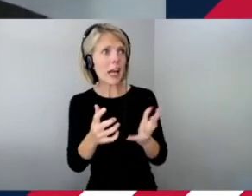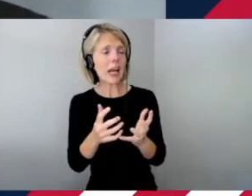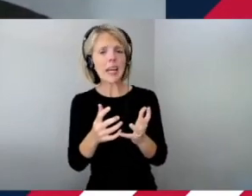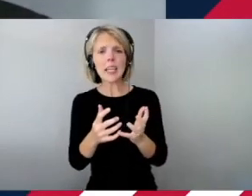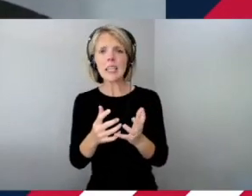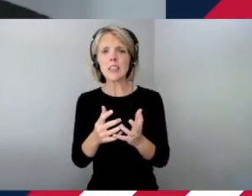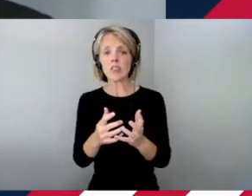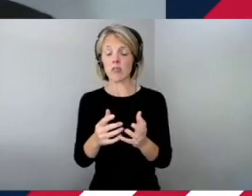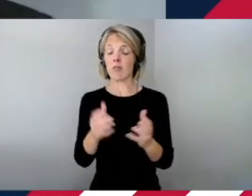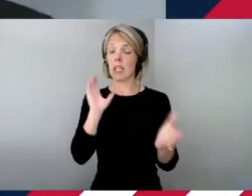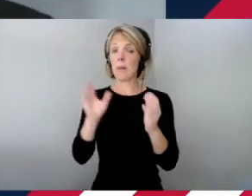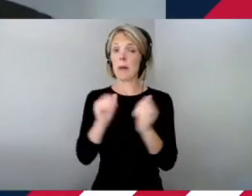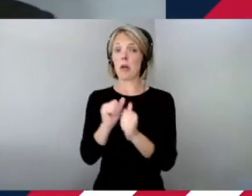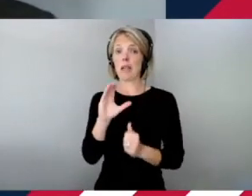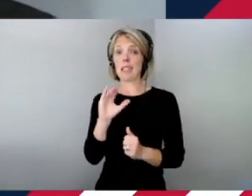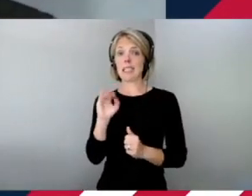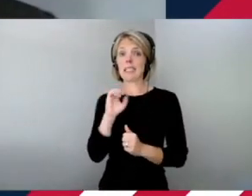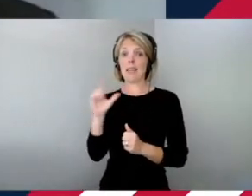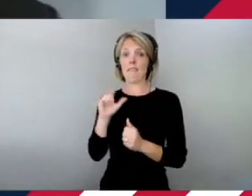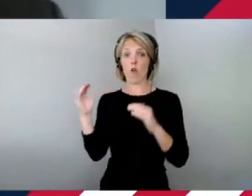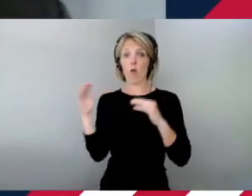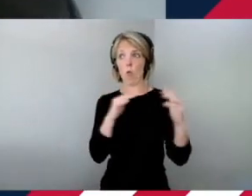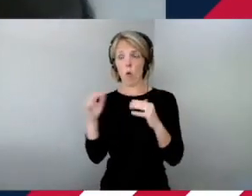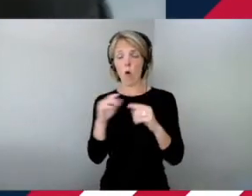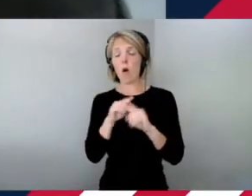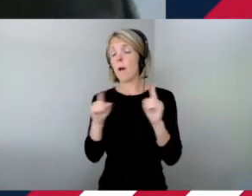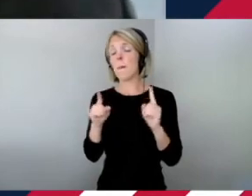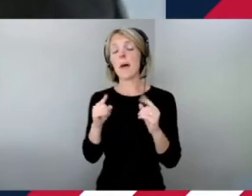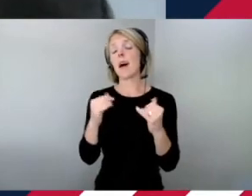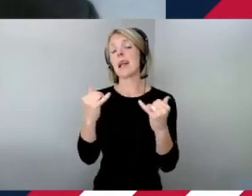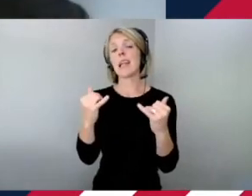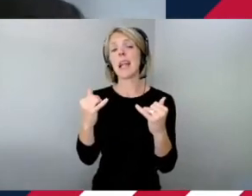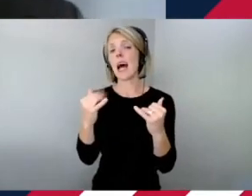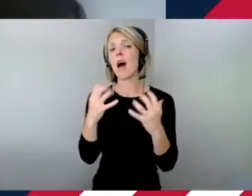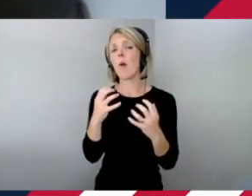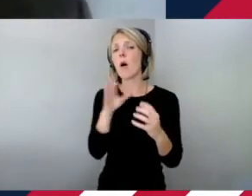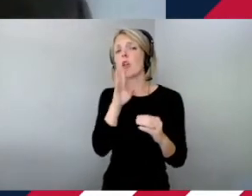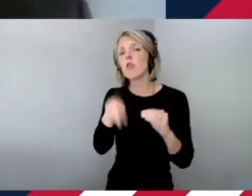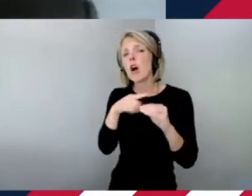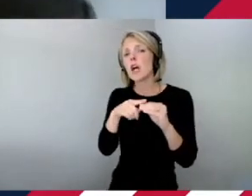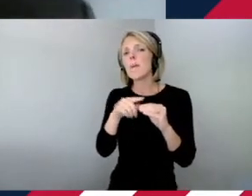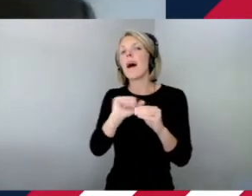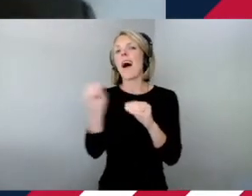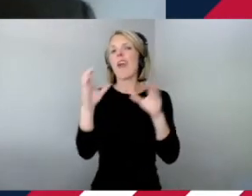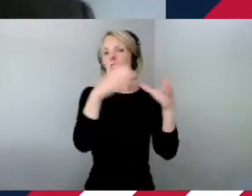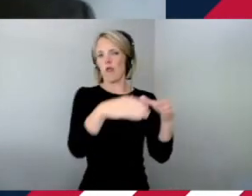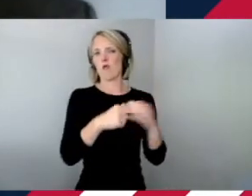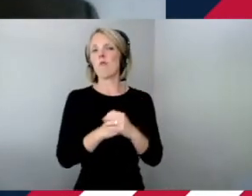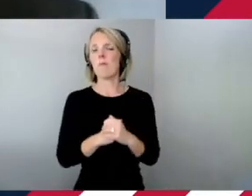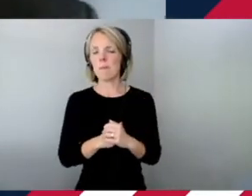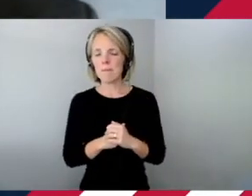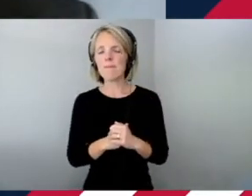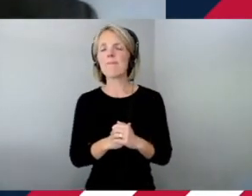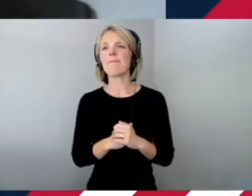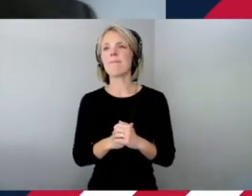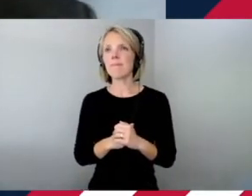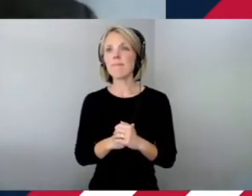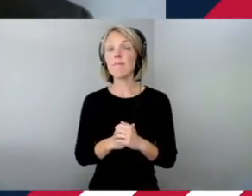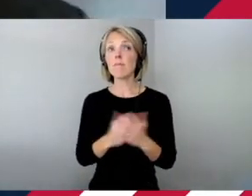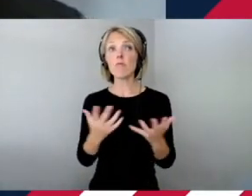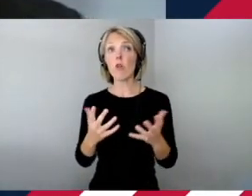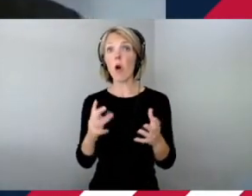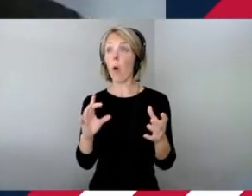War. Beyond that, though, I do want to address another group that pays tribute to John